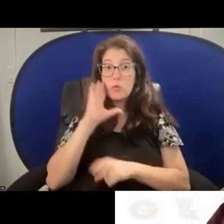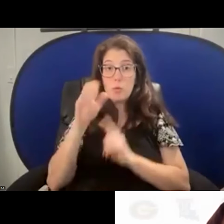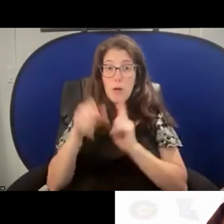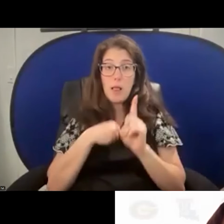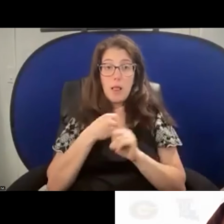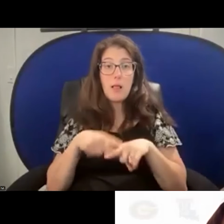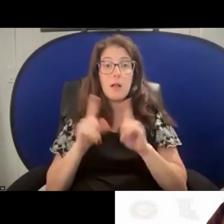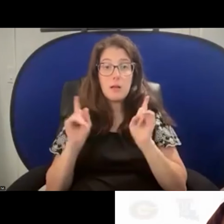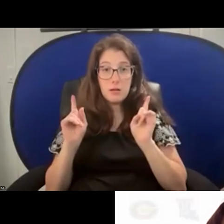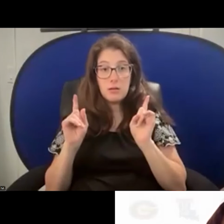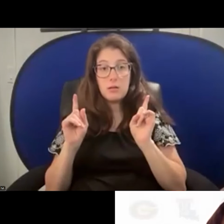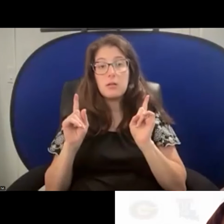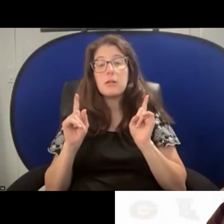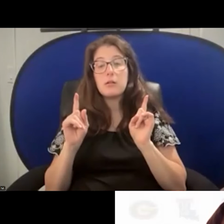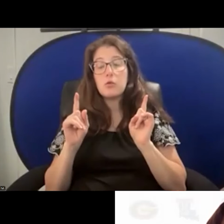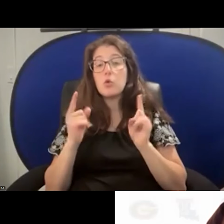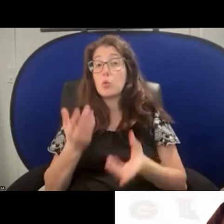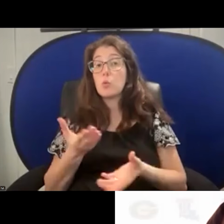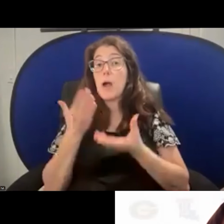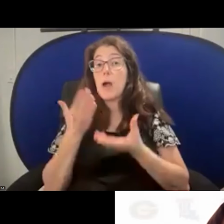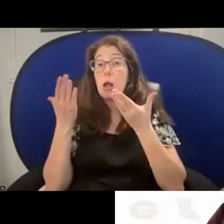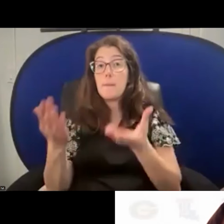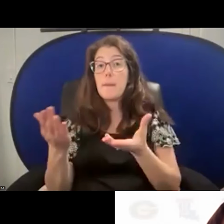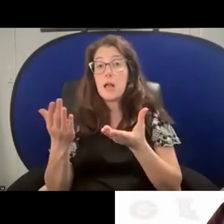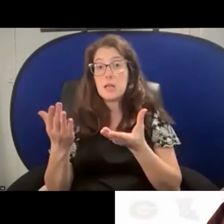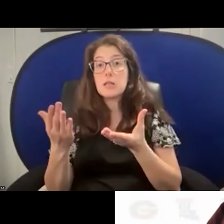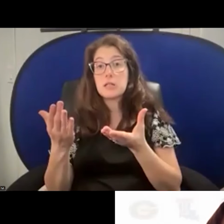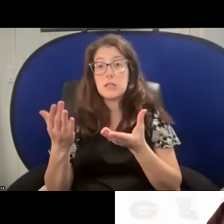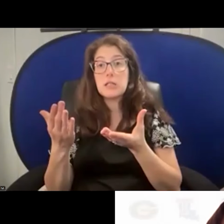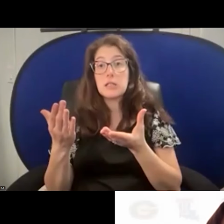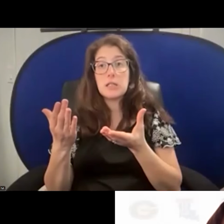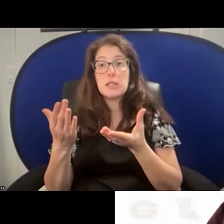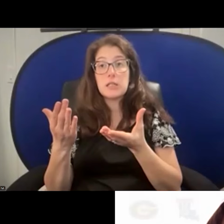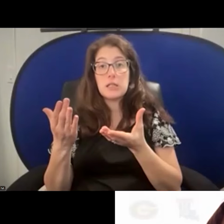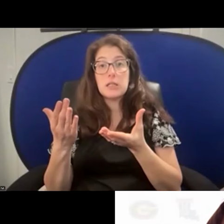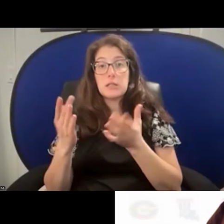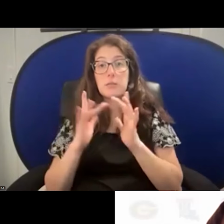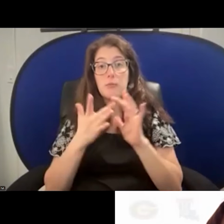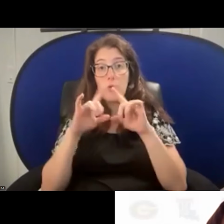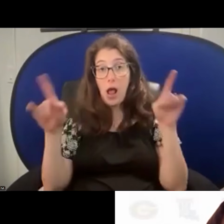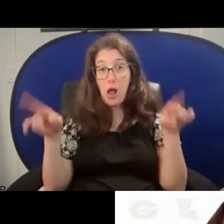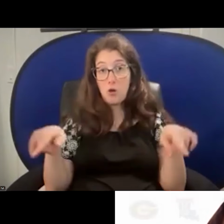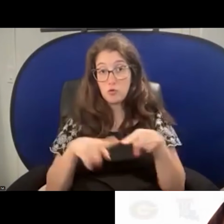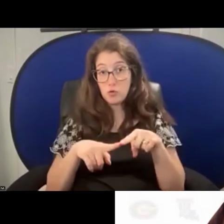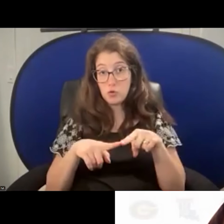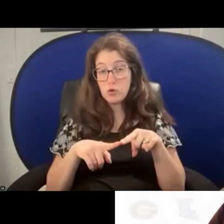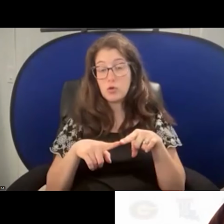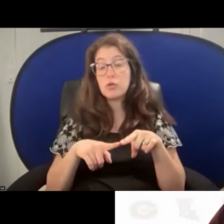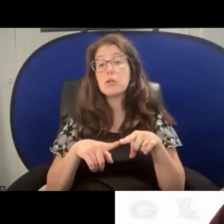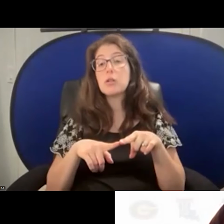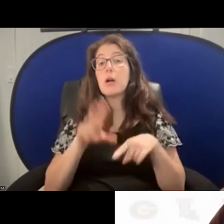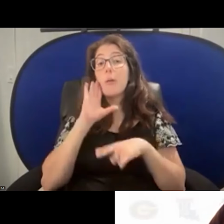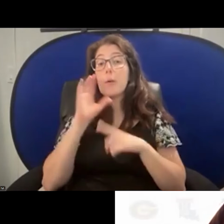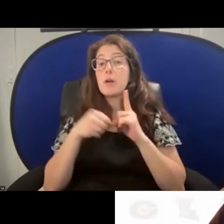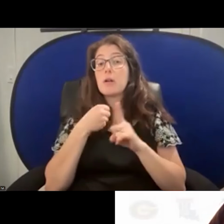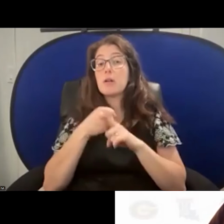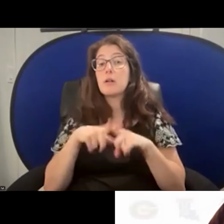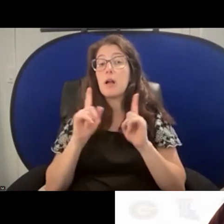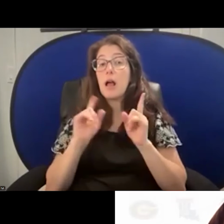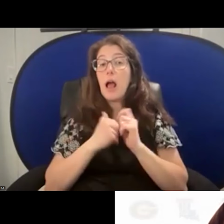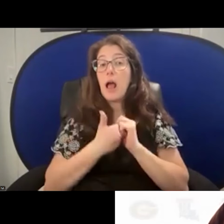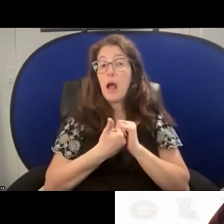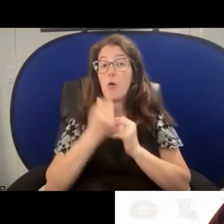browser recommendations do make a difference in how information is presented and